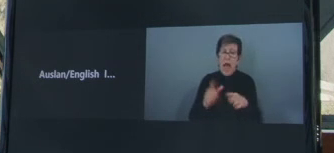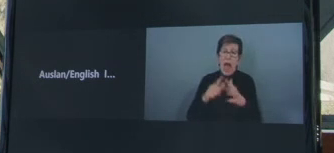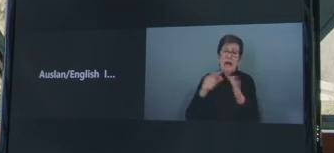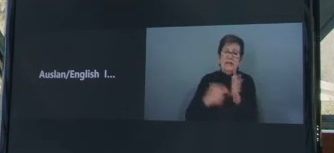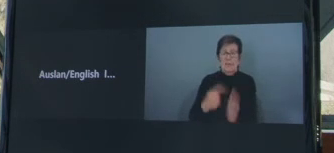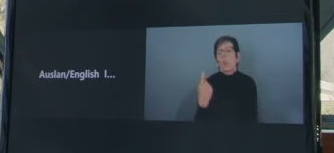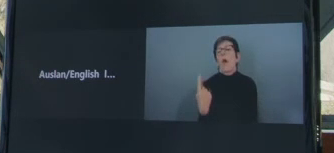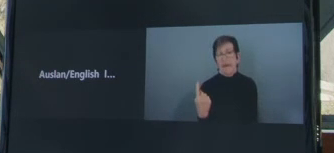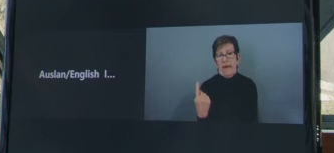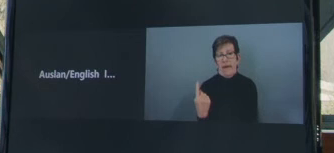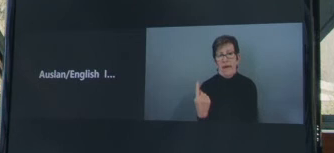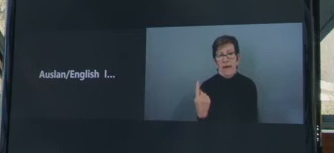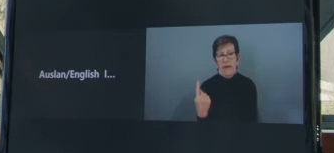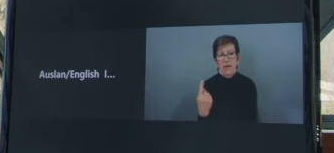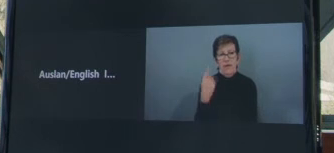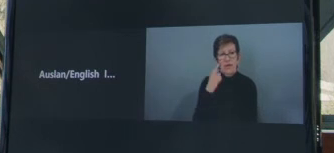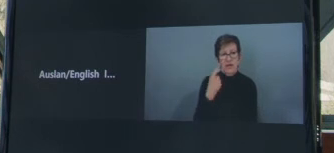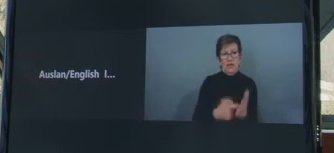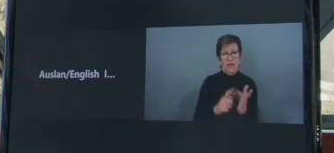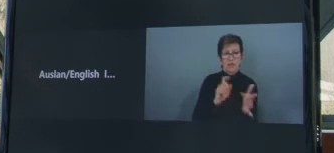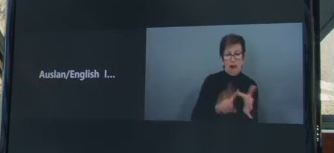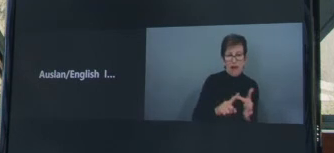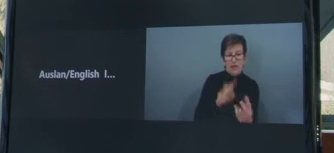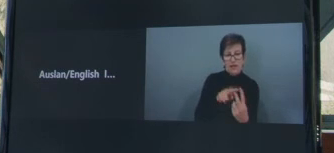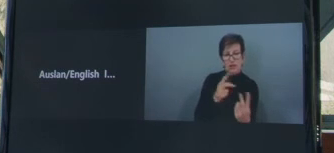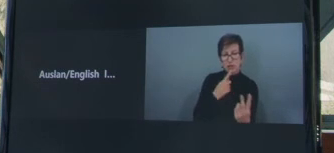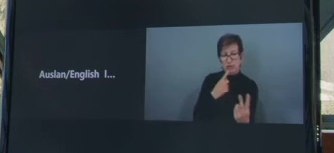planet, there are two major forms, and that's African and Asian rice.